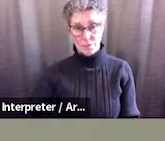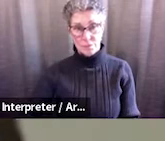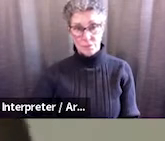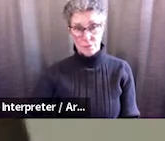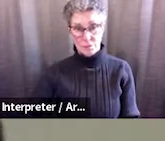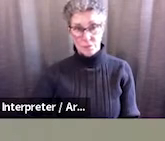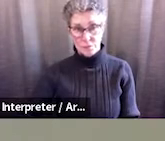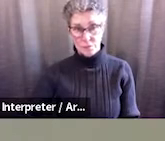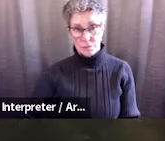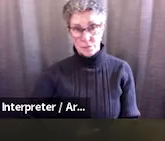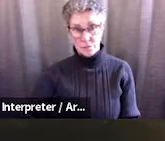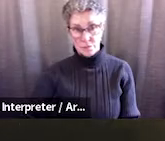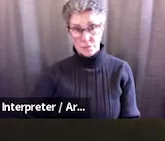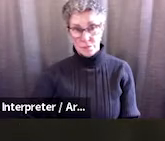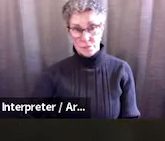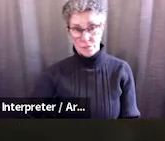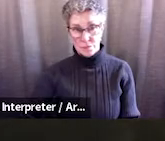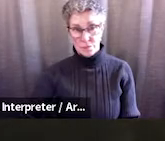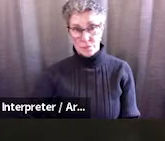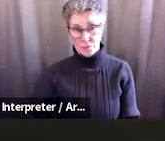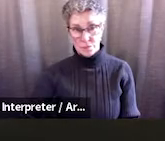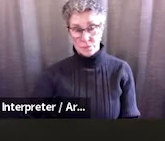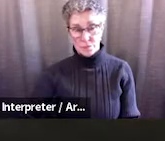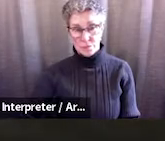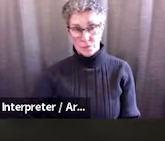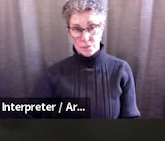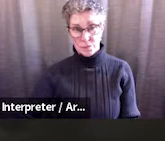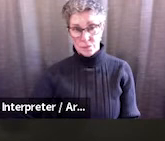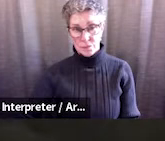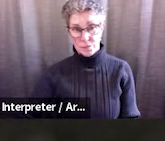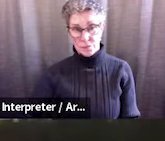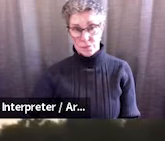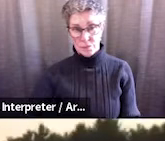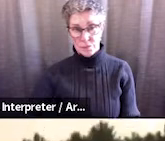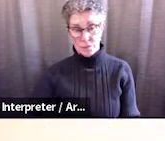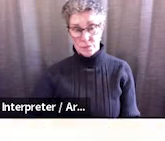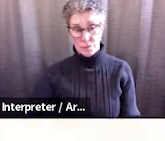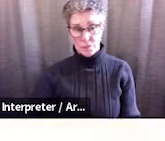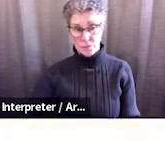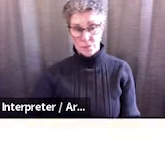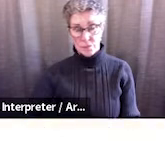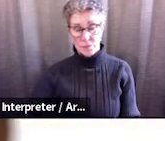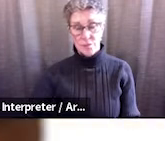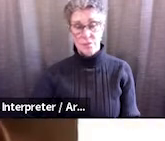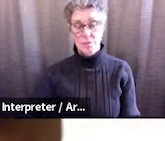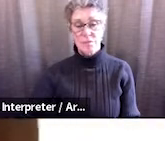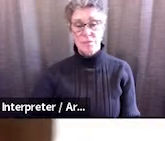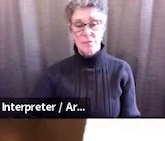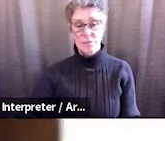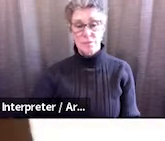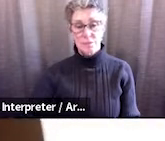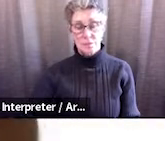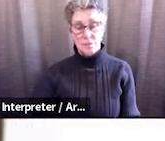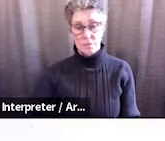who developed that IQ? So we're using a testing rubric based on the 19th century